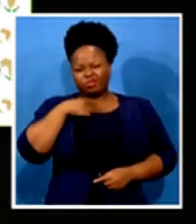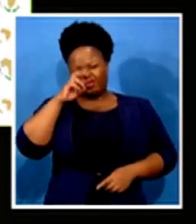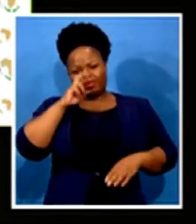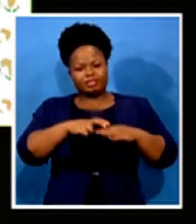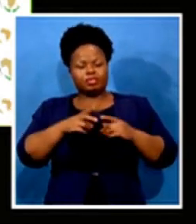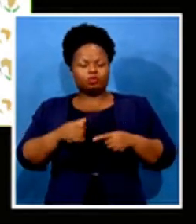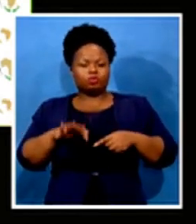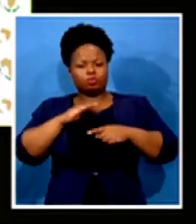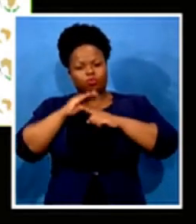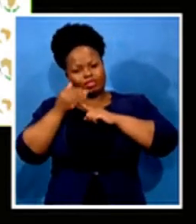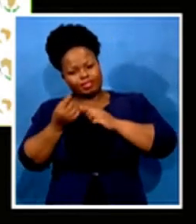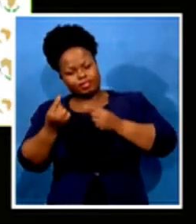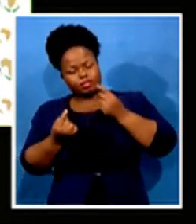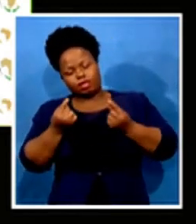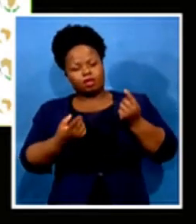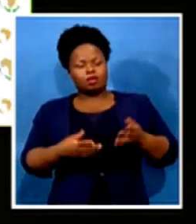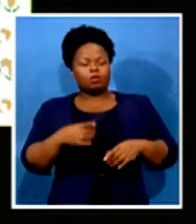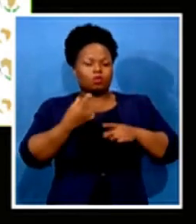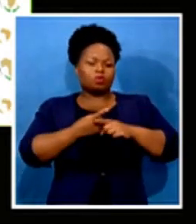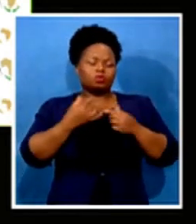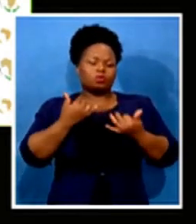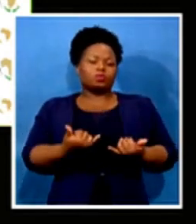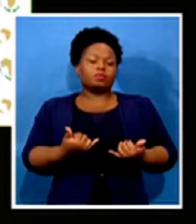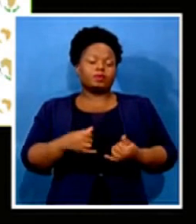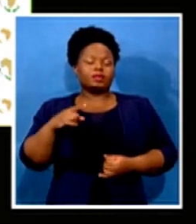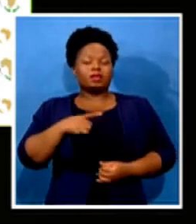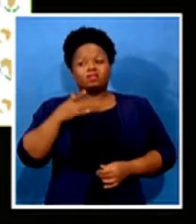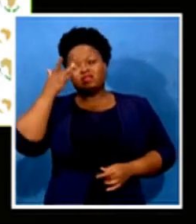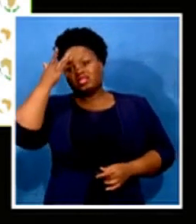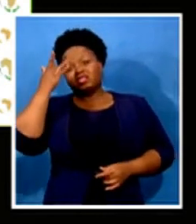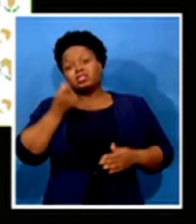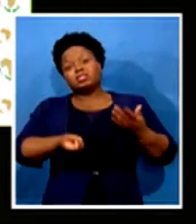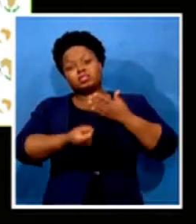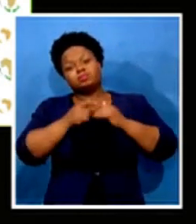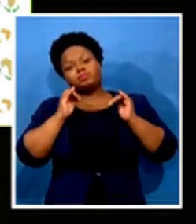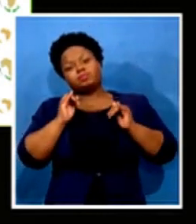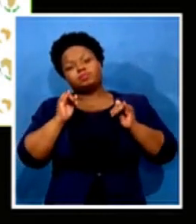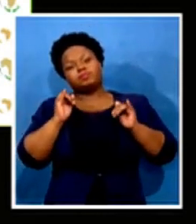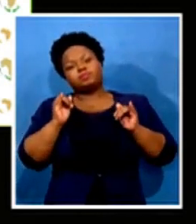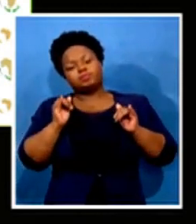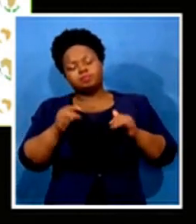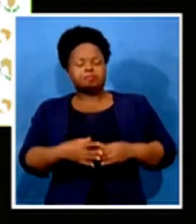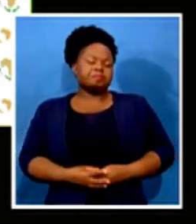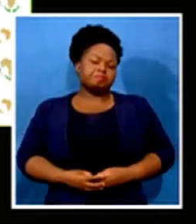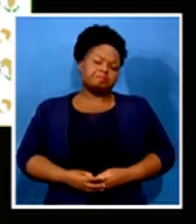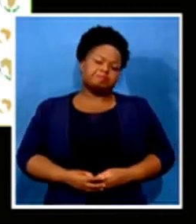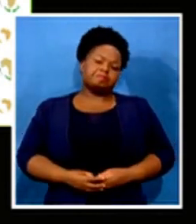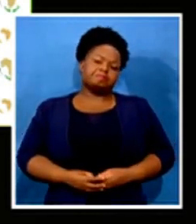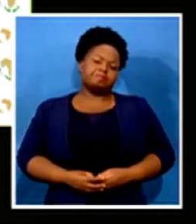each time that a common disease threat poses a challenge to the world.